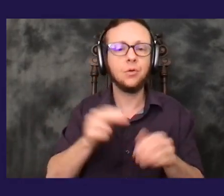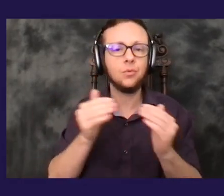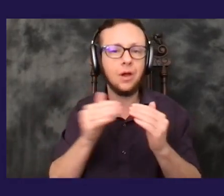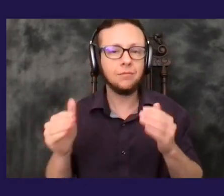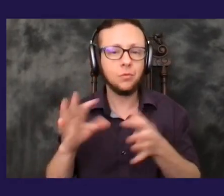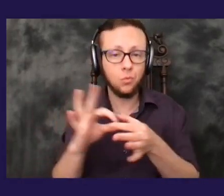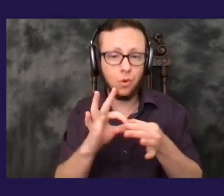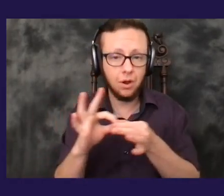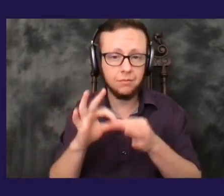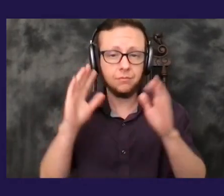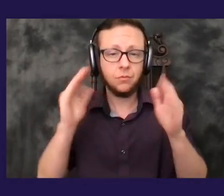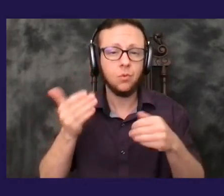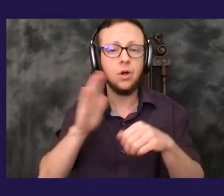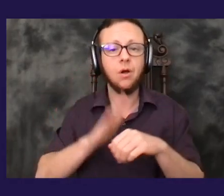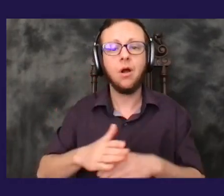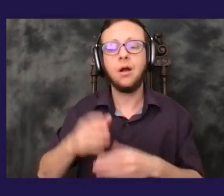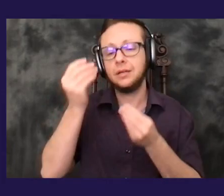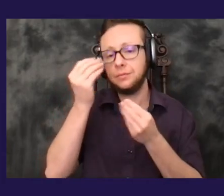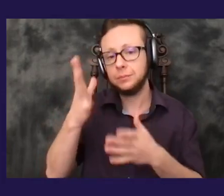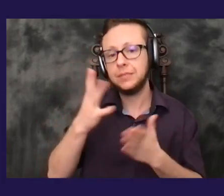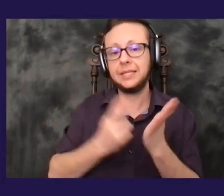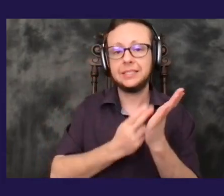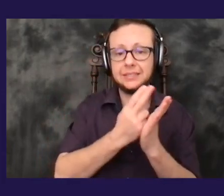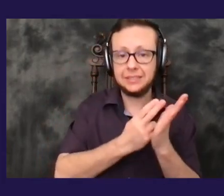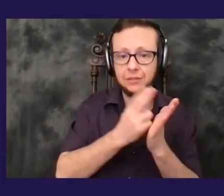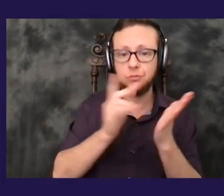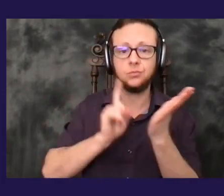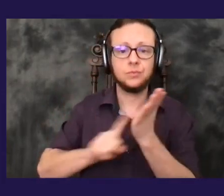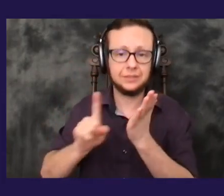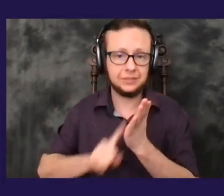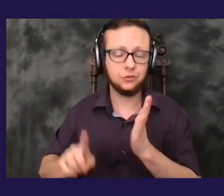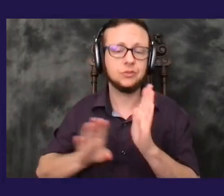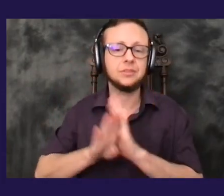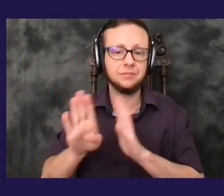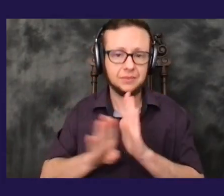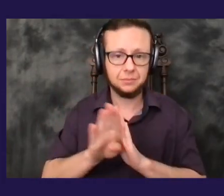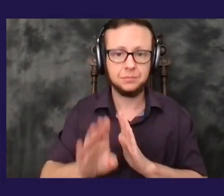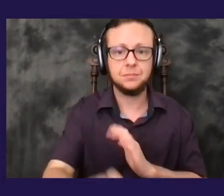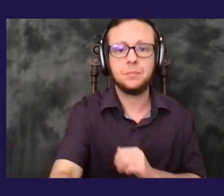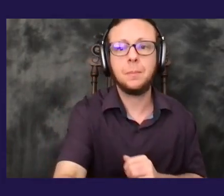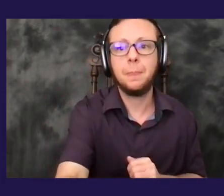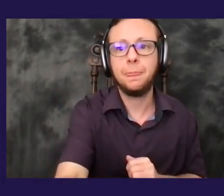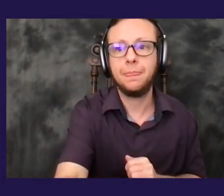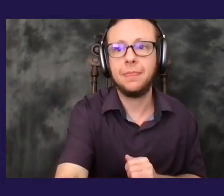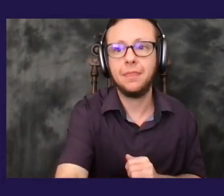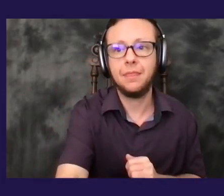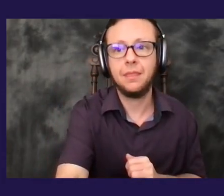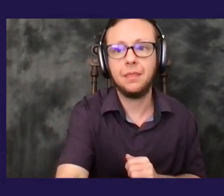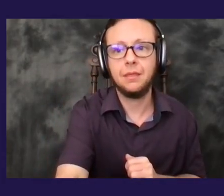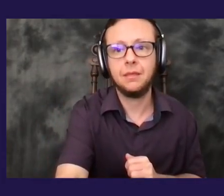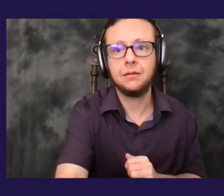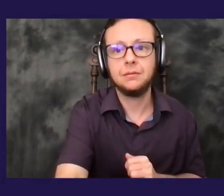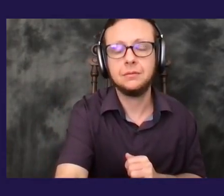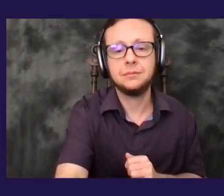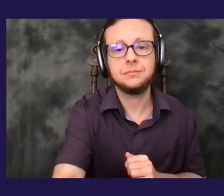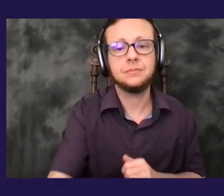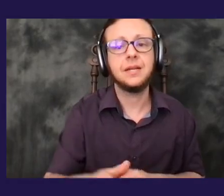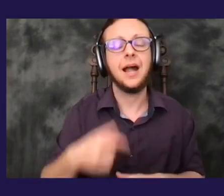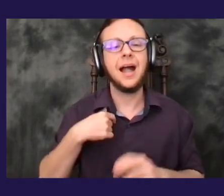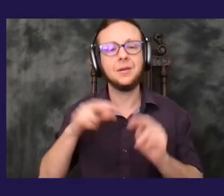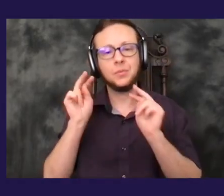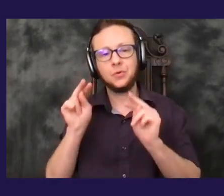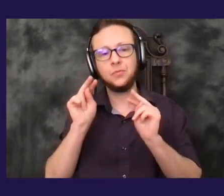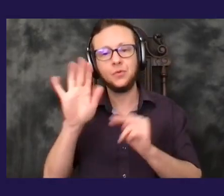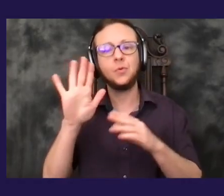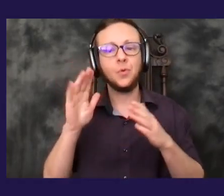on information integrity, research, and development. Professor Burris, I'm looking forward to your presentation. The